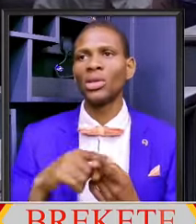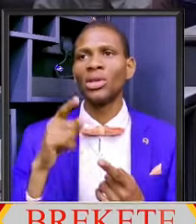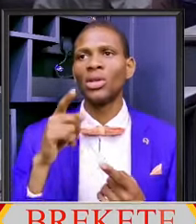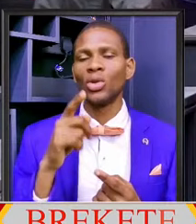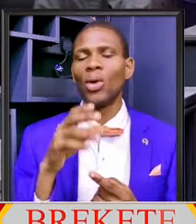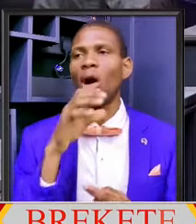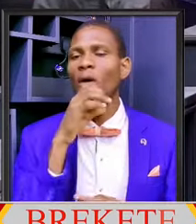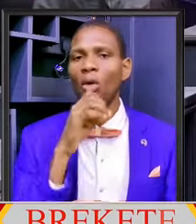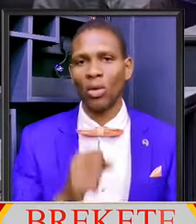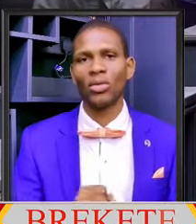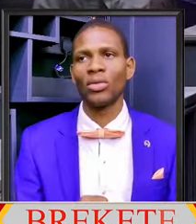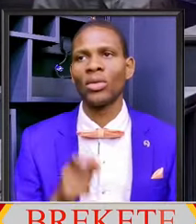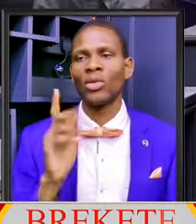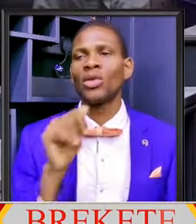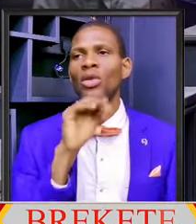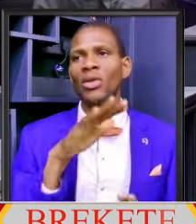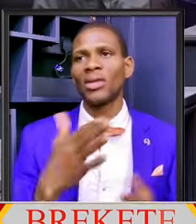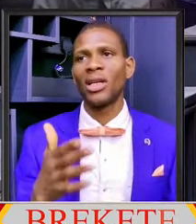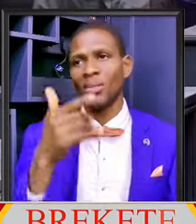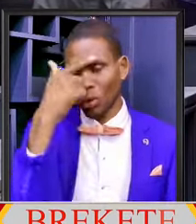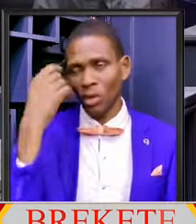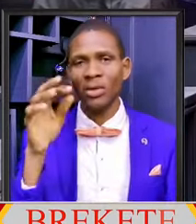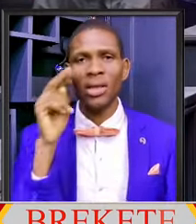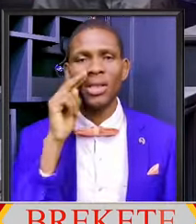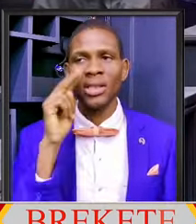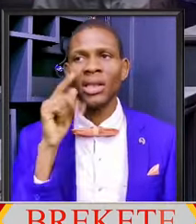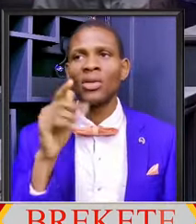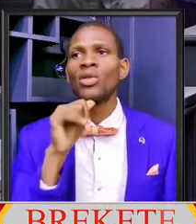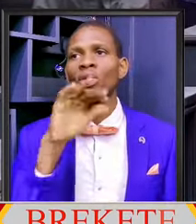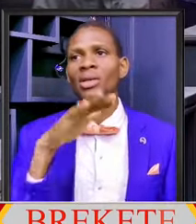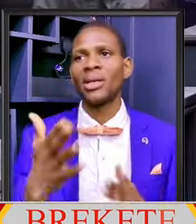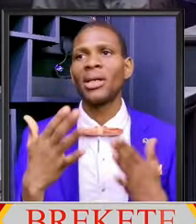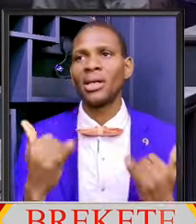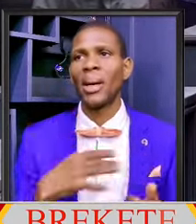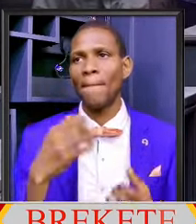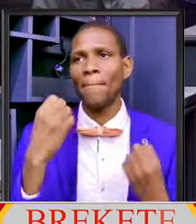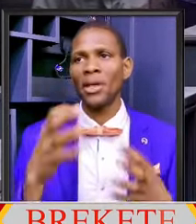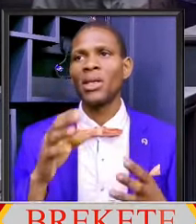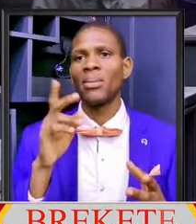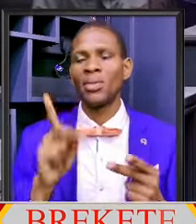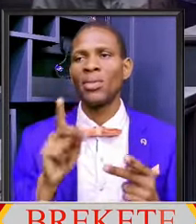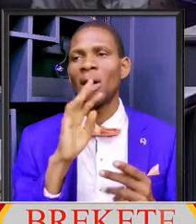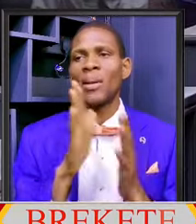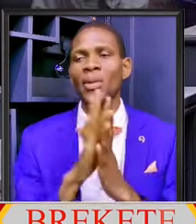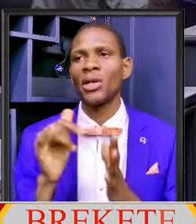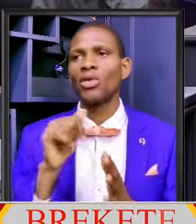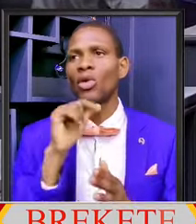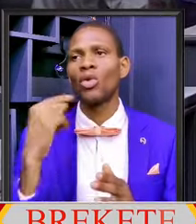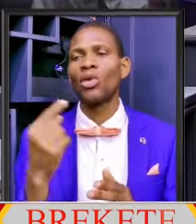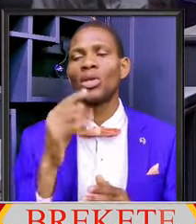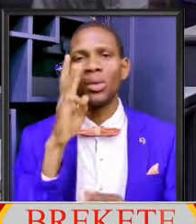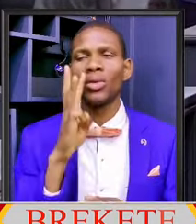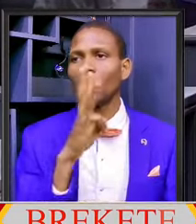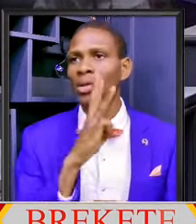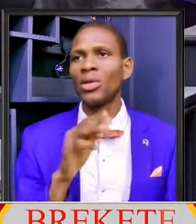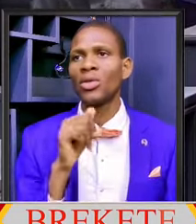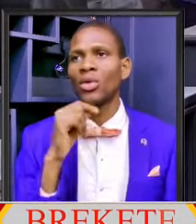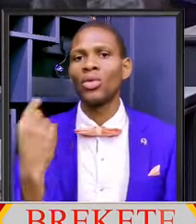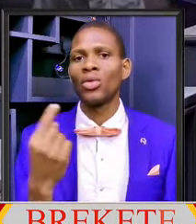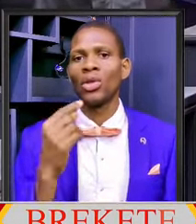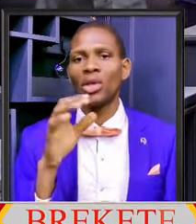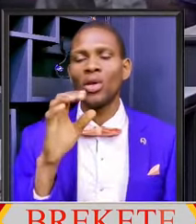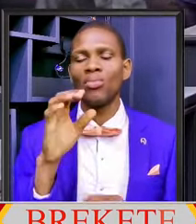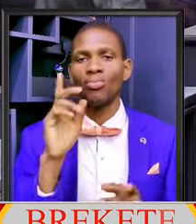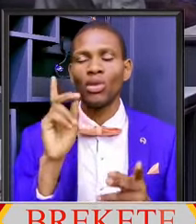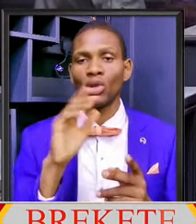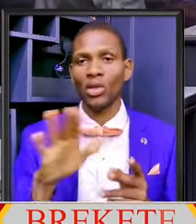are old. You will not die. Because of Nigeria, you will not die now. And many people are praying, not only widows, not only